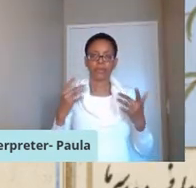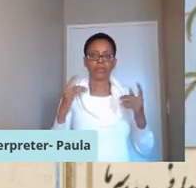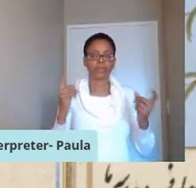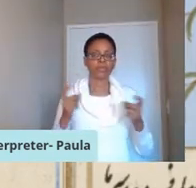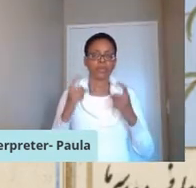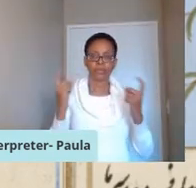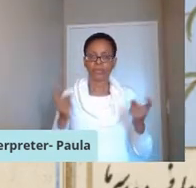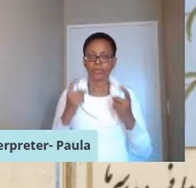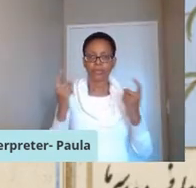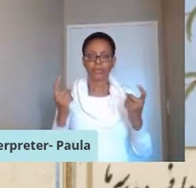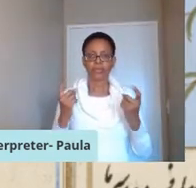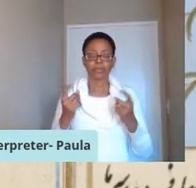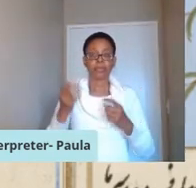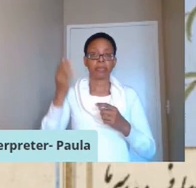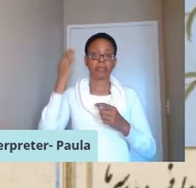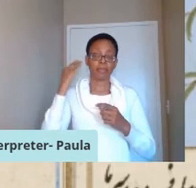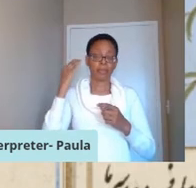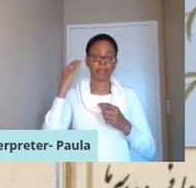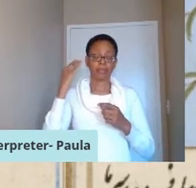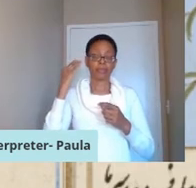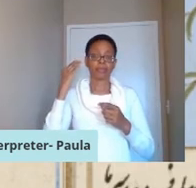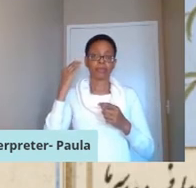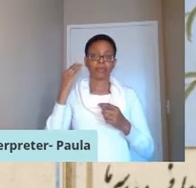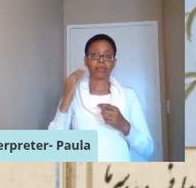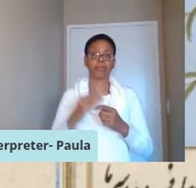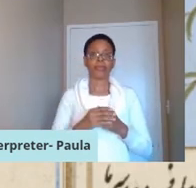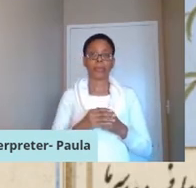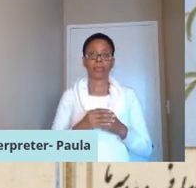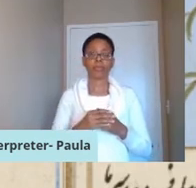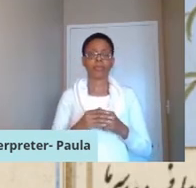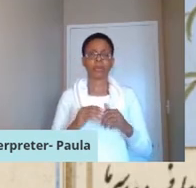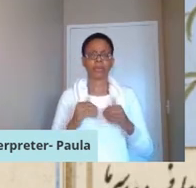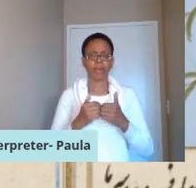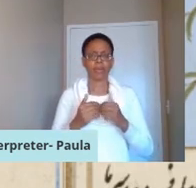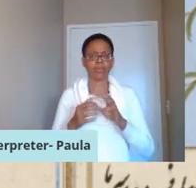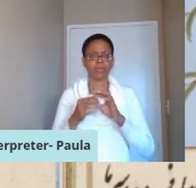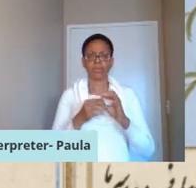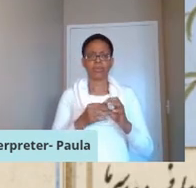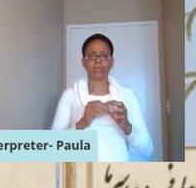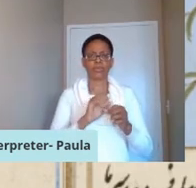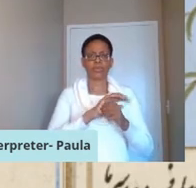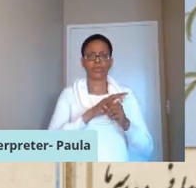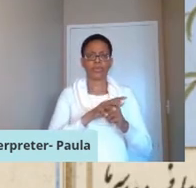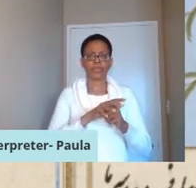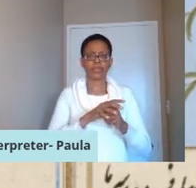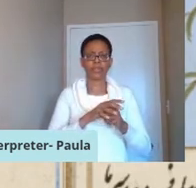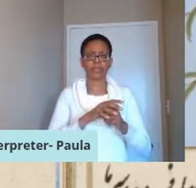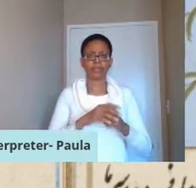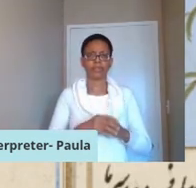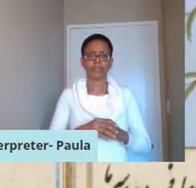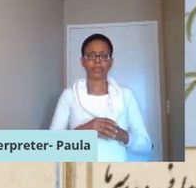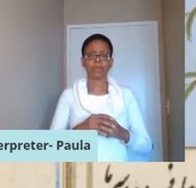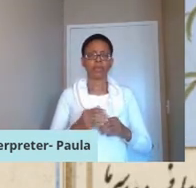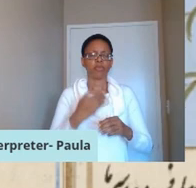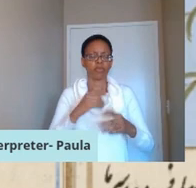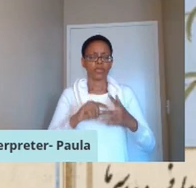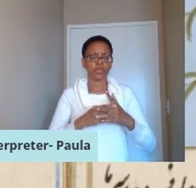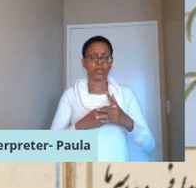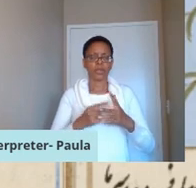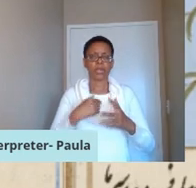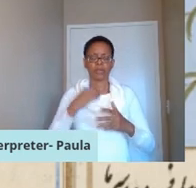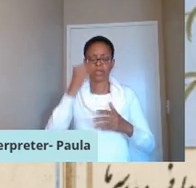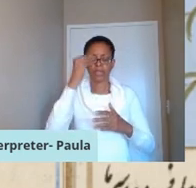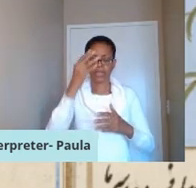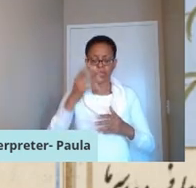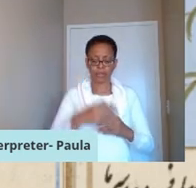celebrated in the past amid COVID-19. And before I start, I have to tell you